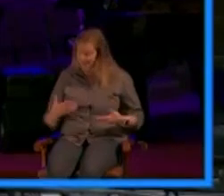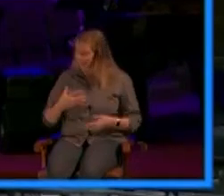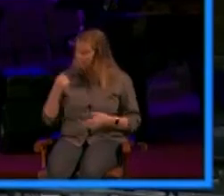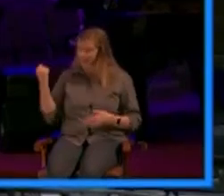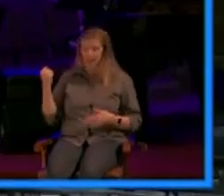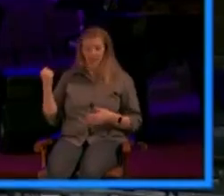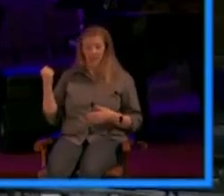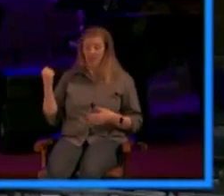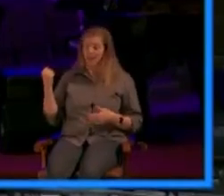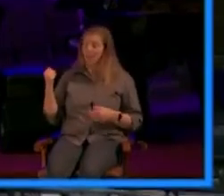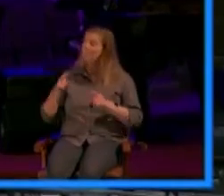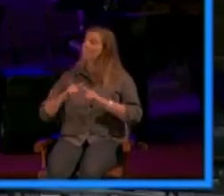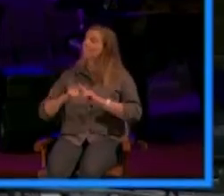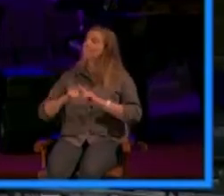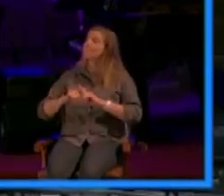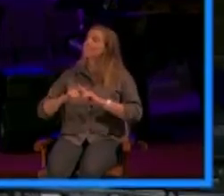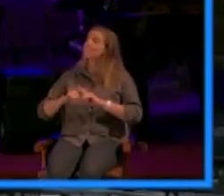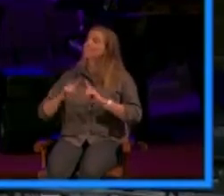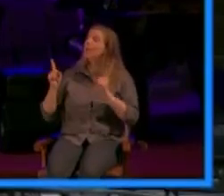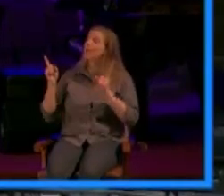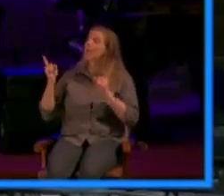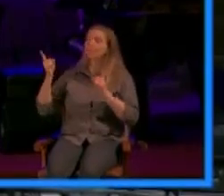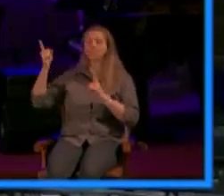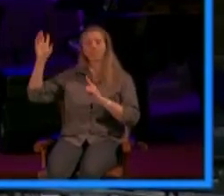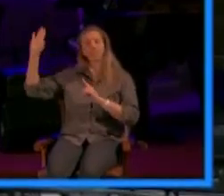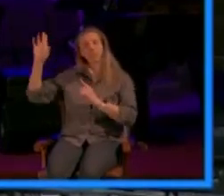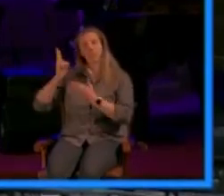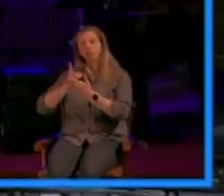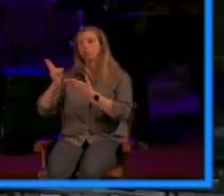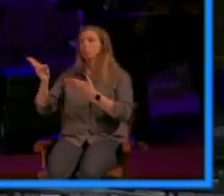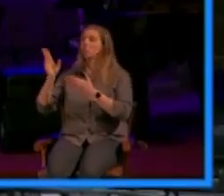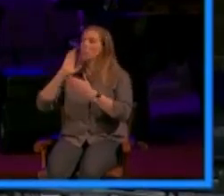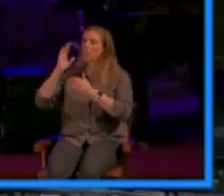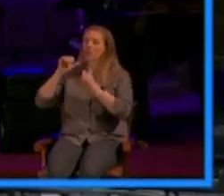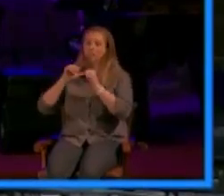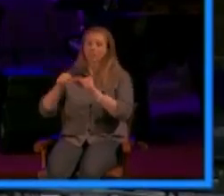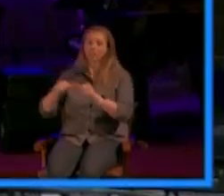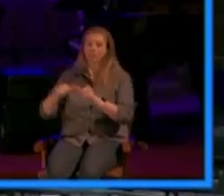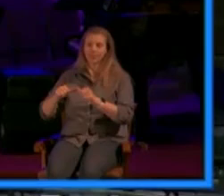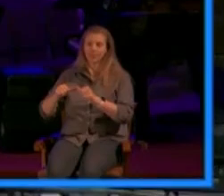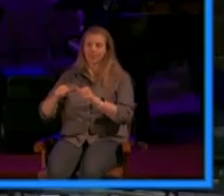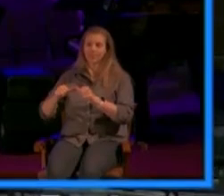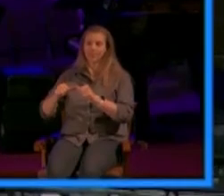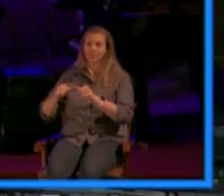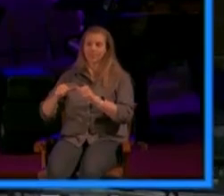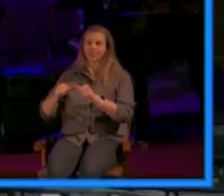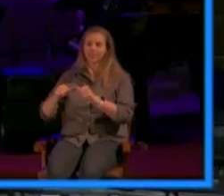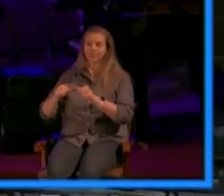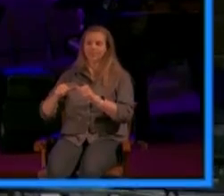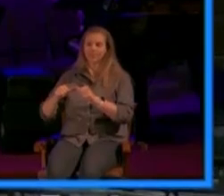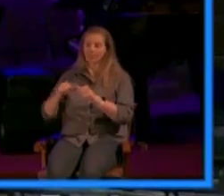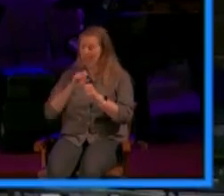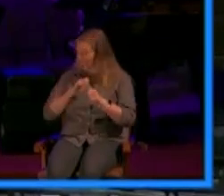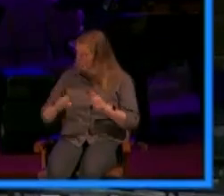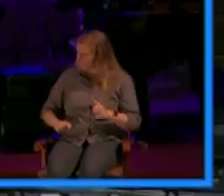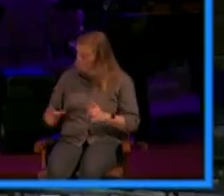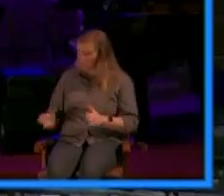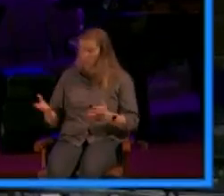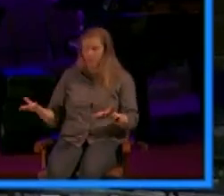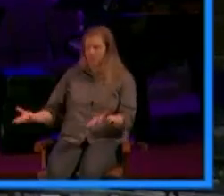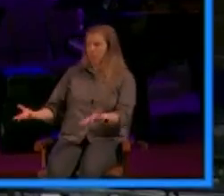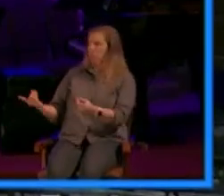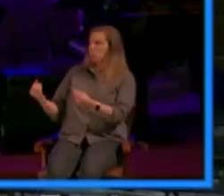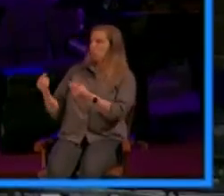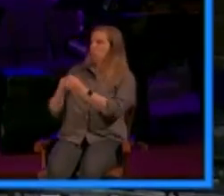the emperor. What can we do with a man like that? Be that man. Be that woman. Be